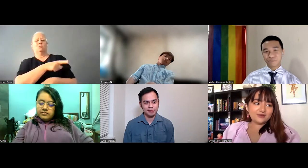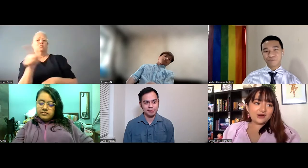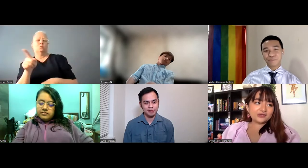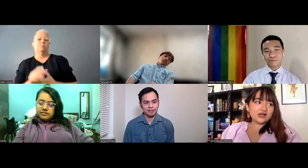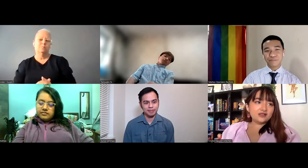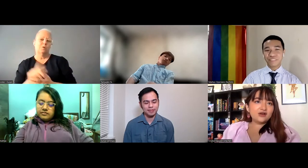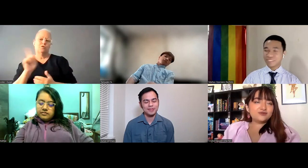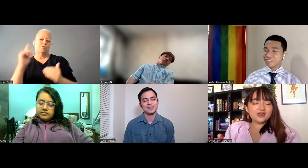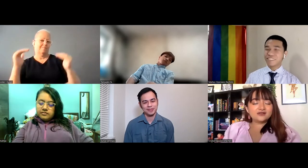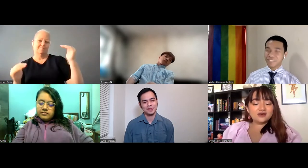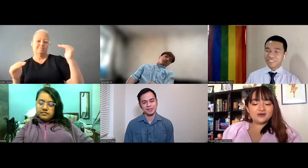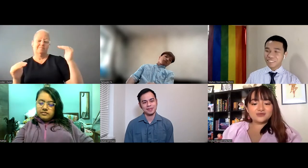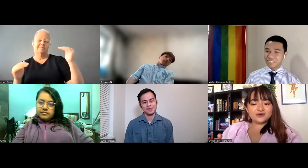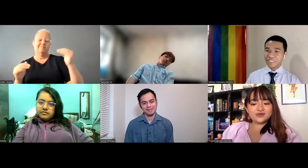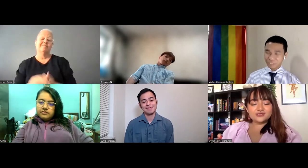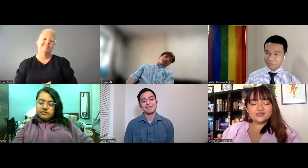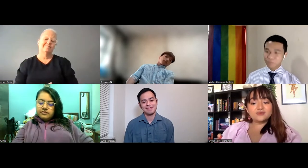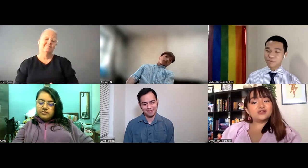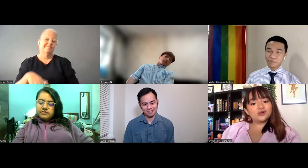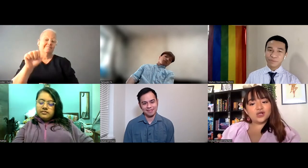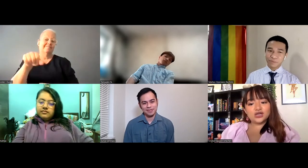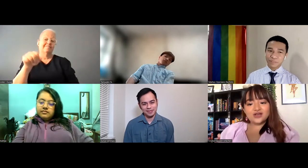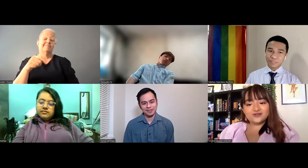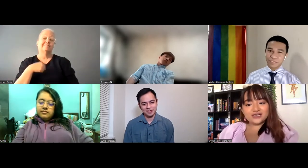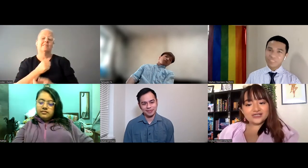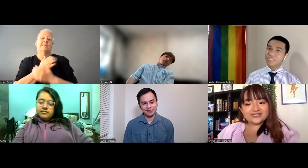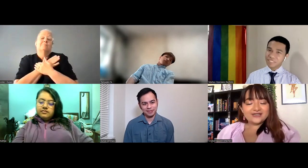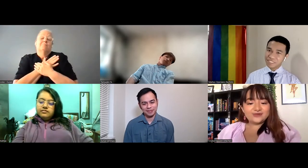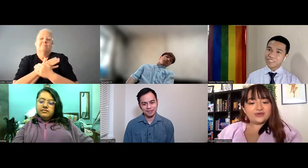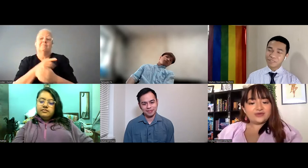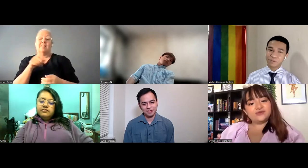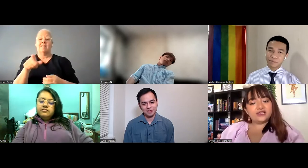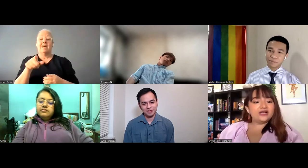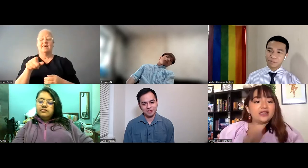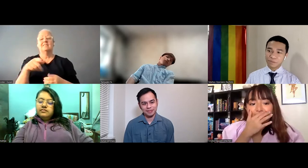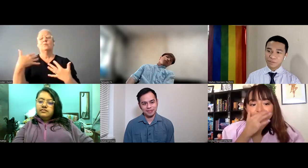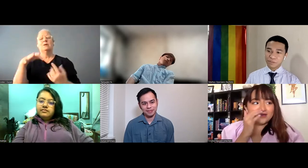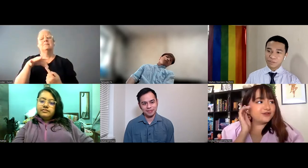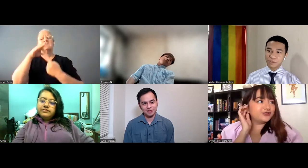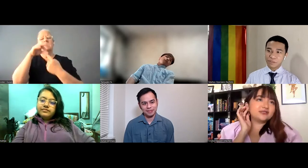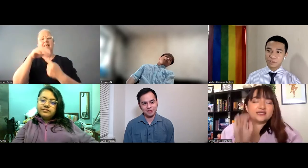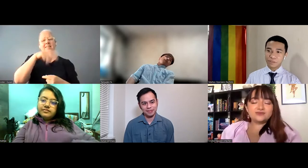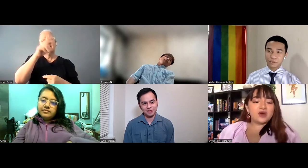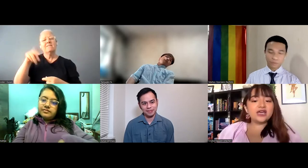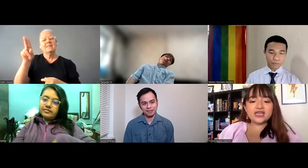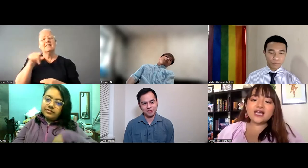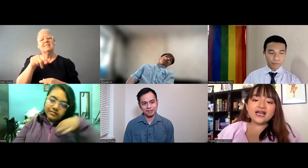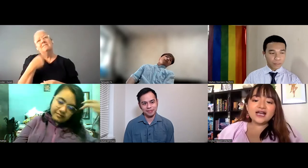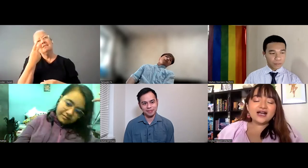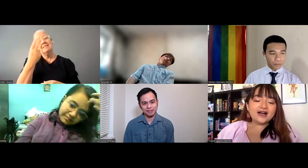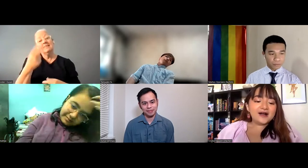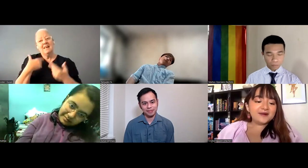Absolutely, Marcus. I love that series, Special, on Netflix. It was really, really hilarious. I finished season one, I